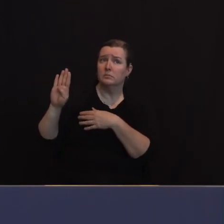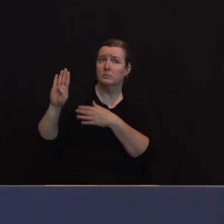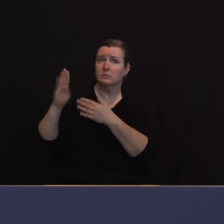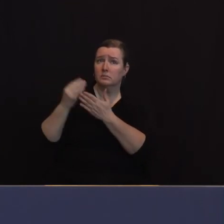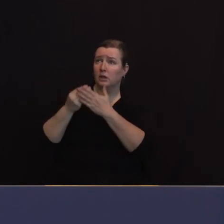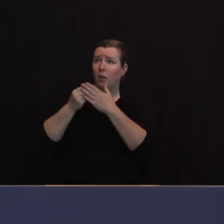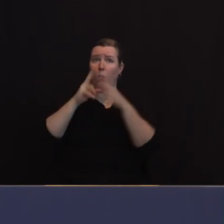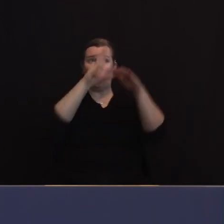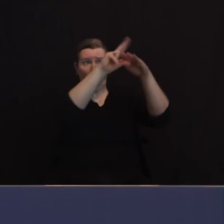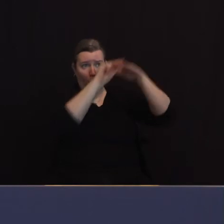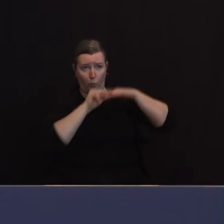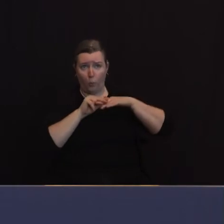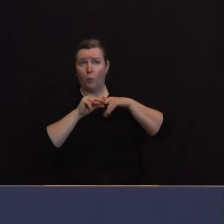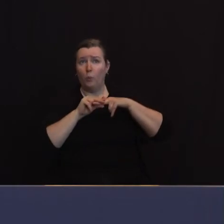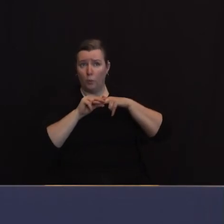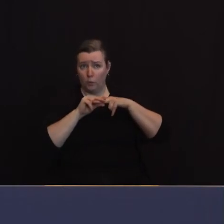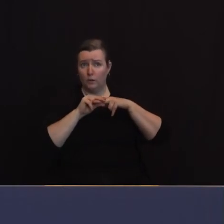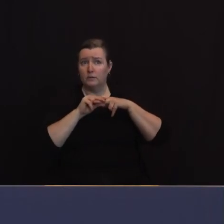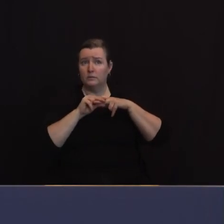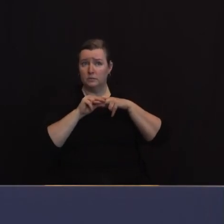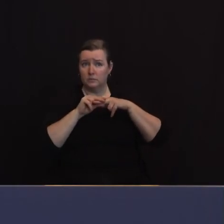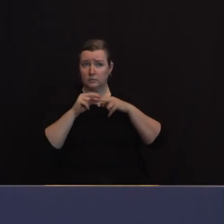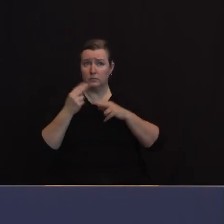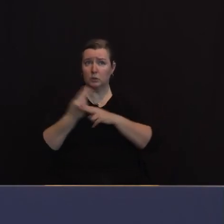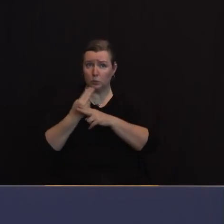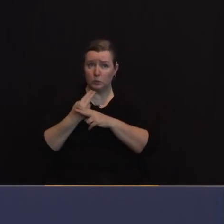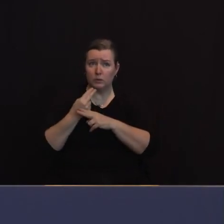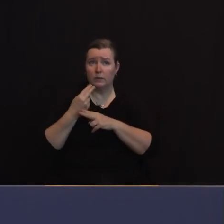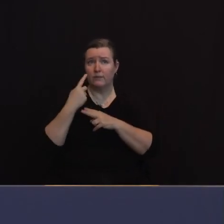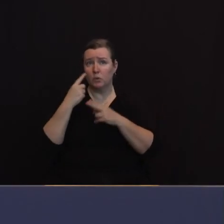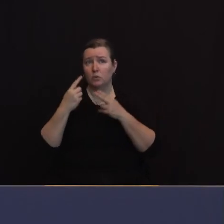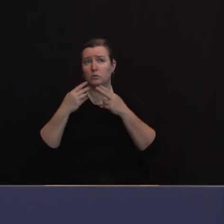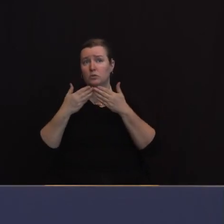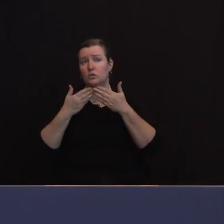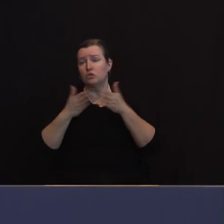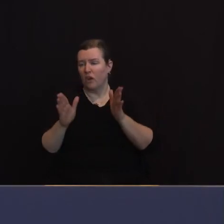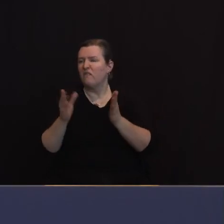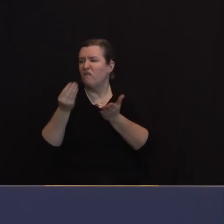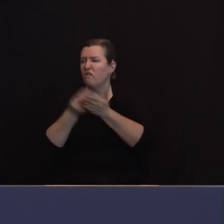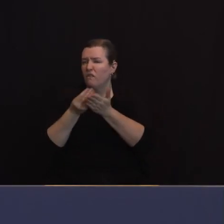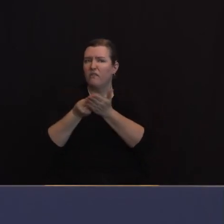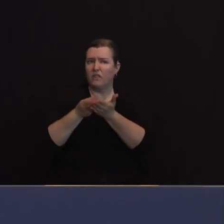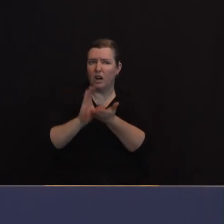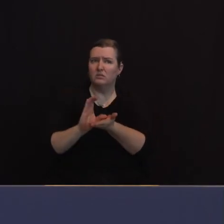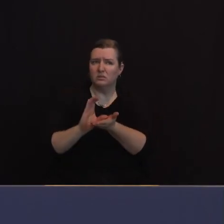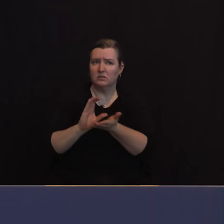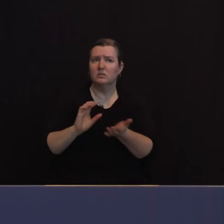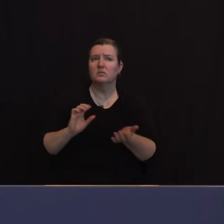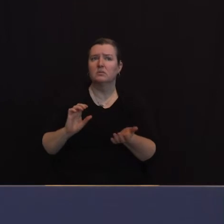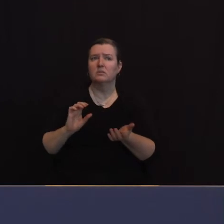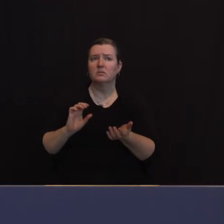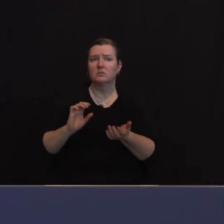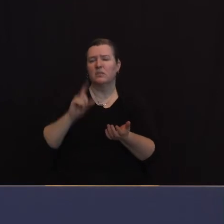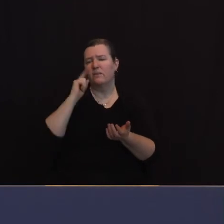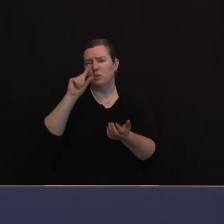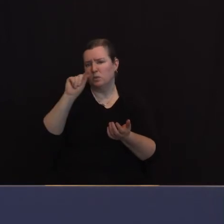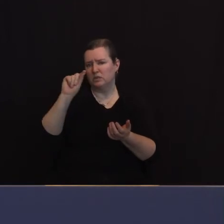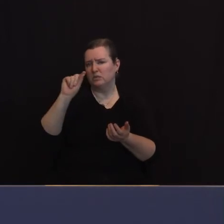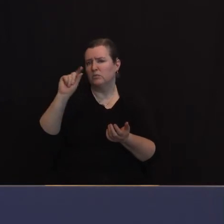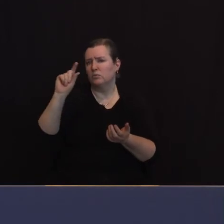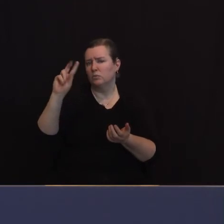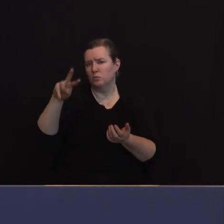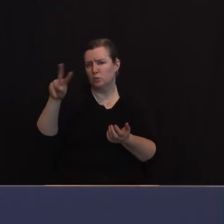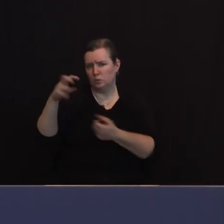for 2022. Why can't that be paid early, and what are the terms on interest and how long that will be